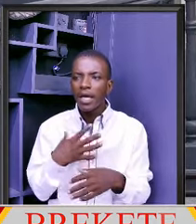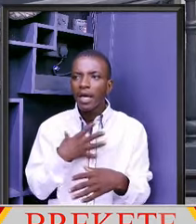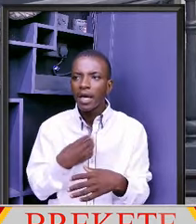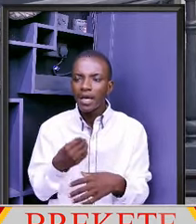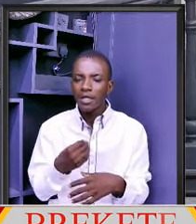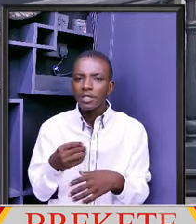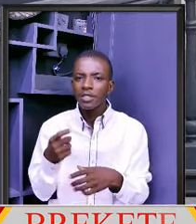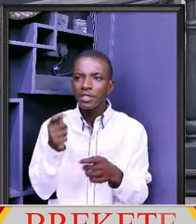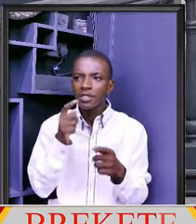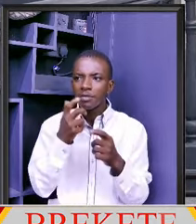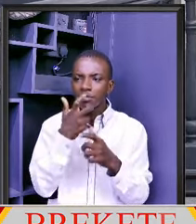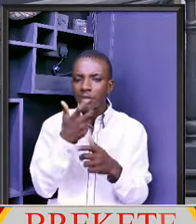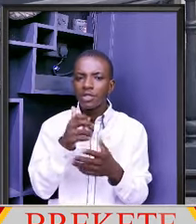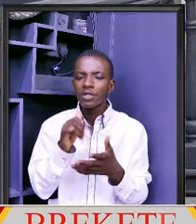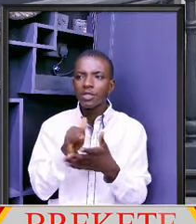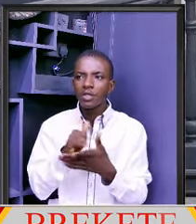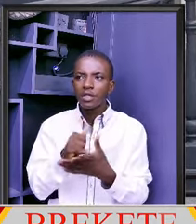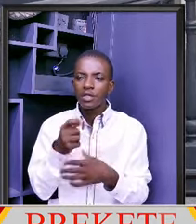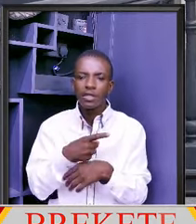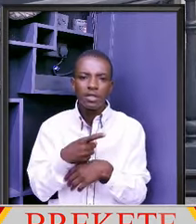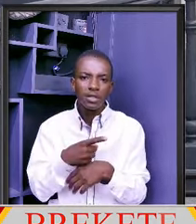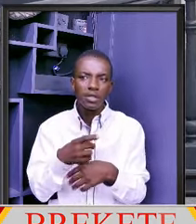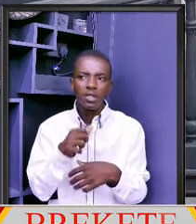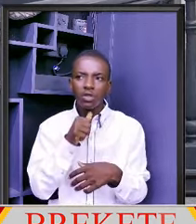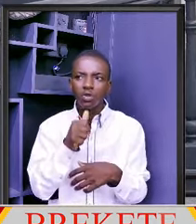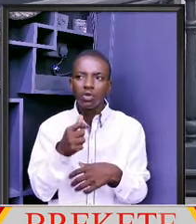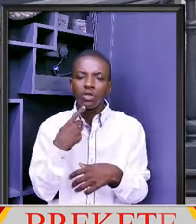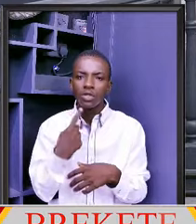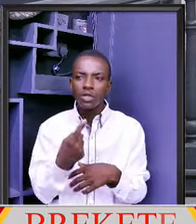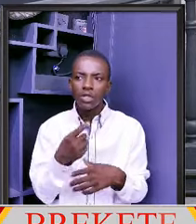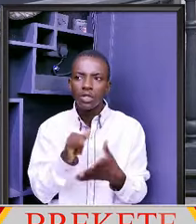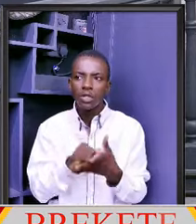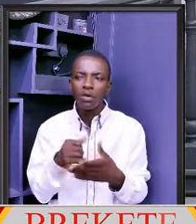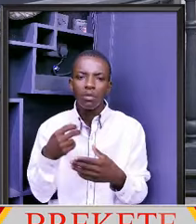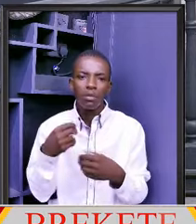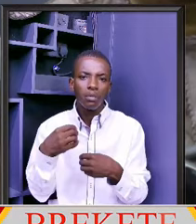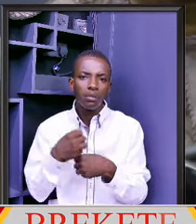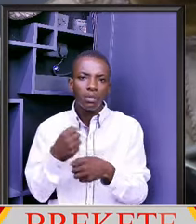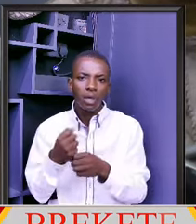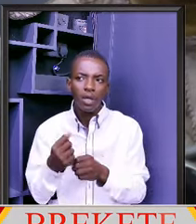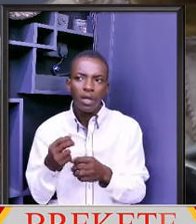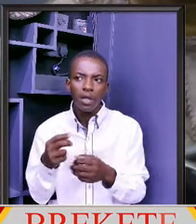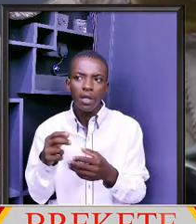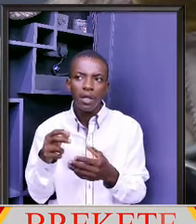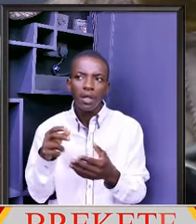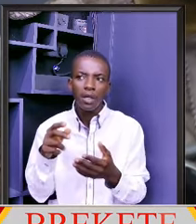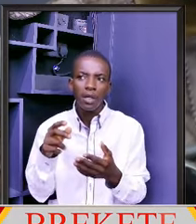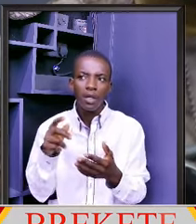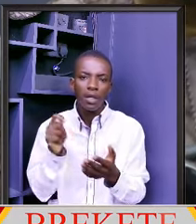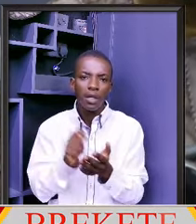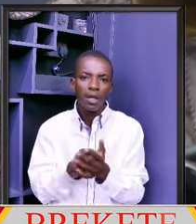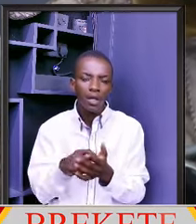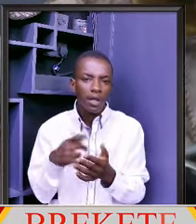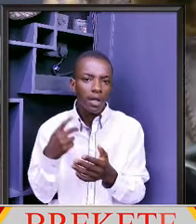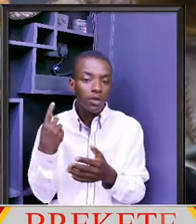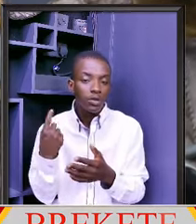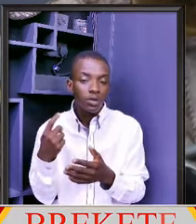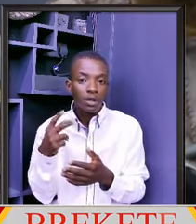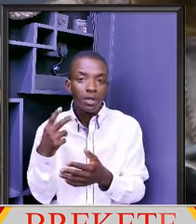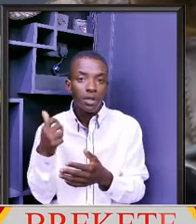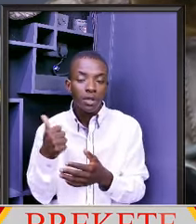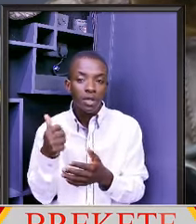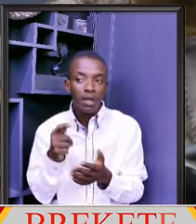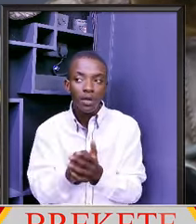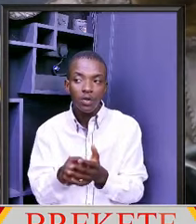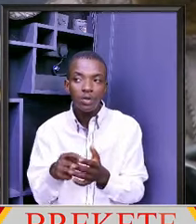and the speech the man delivered after the endorsement, he did not say, we make 10,000, I will spend 9,995. Let people